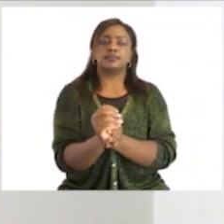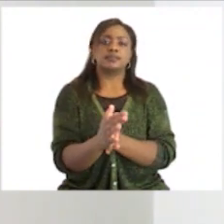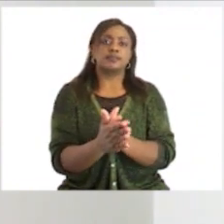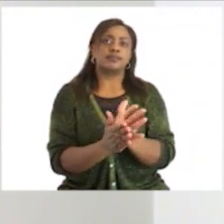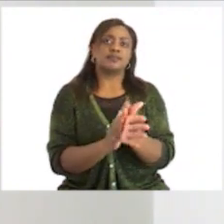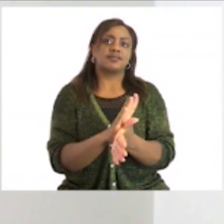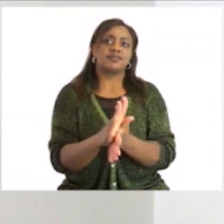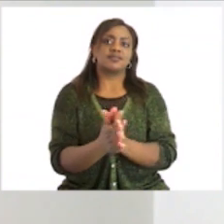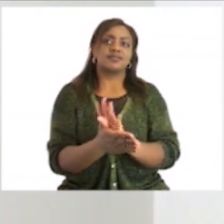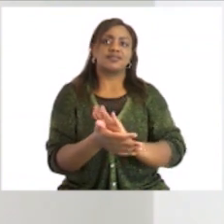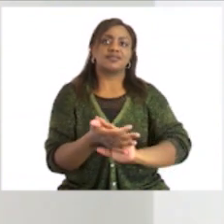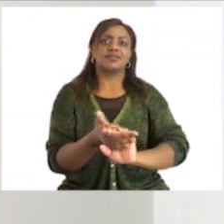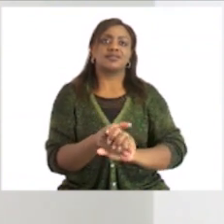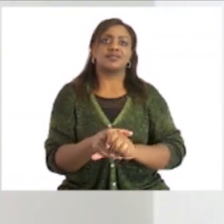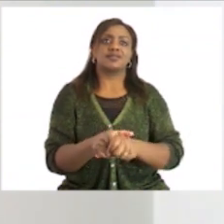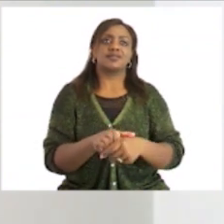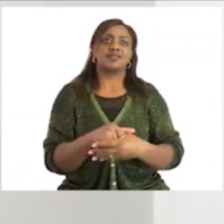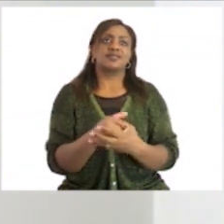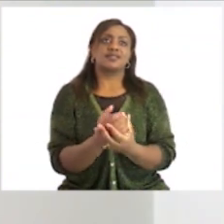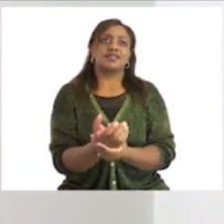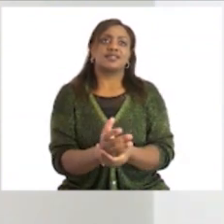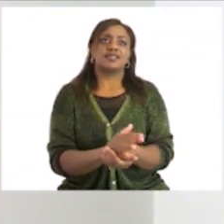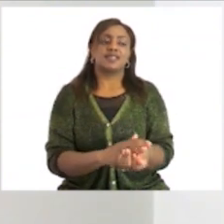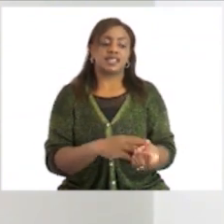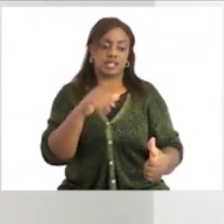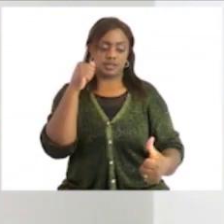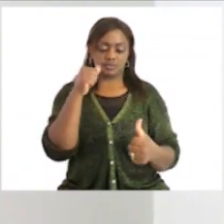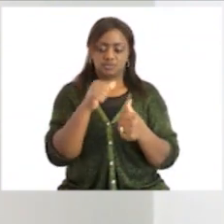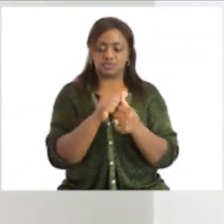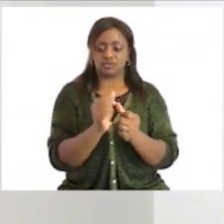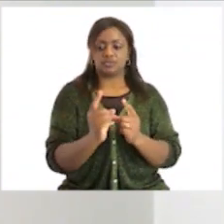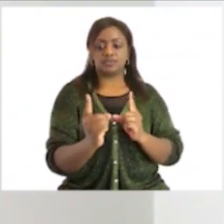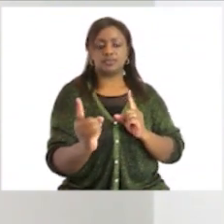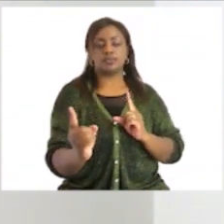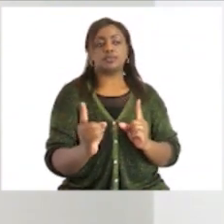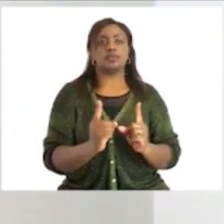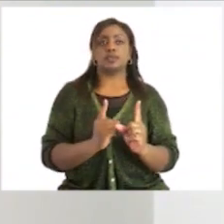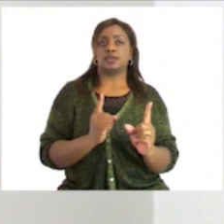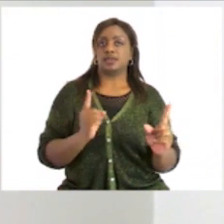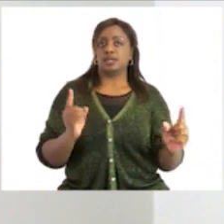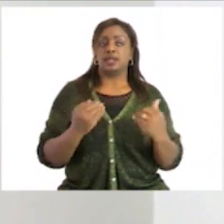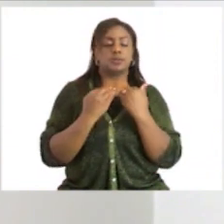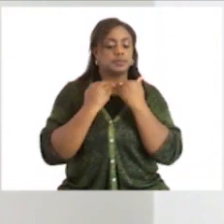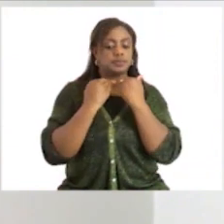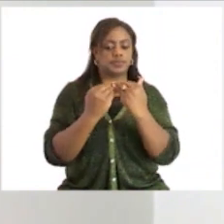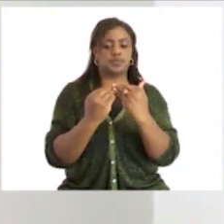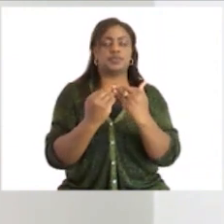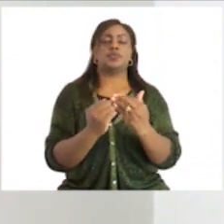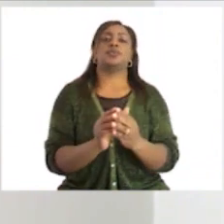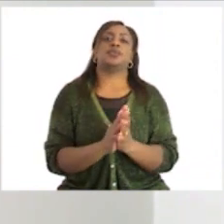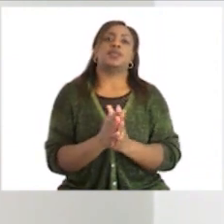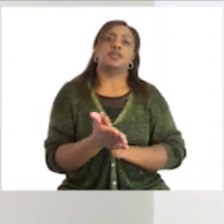Okay, so let's sanitize. You guys at home, you must remember to do this. This is very important.